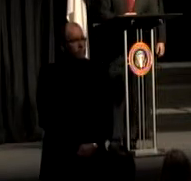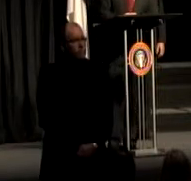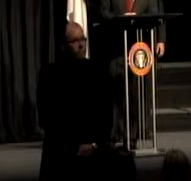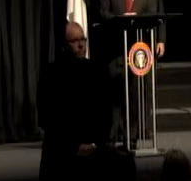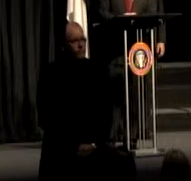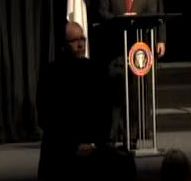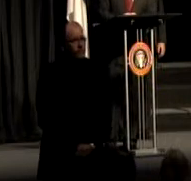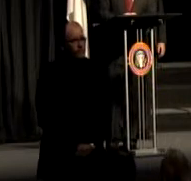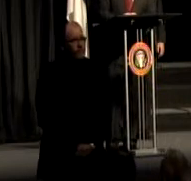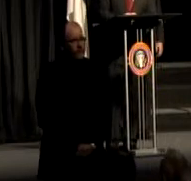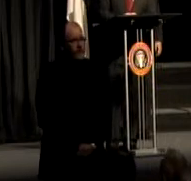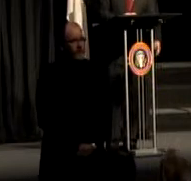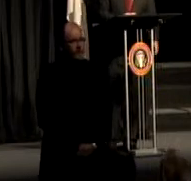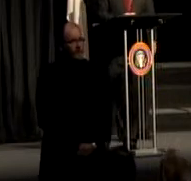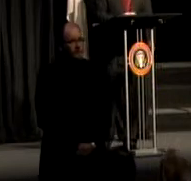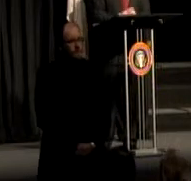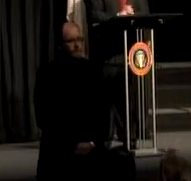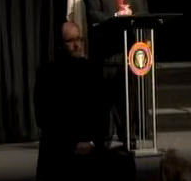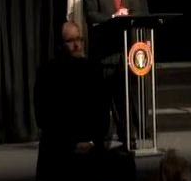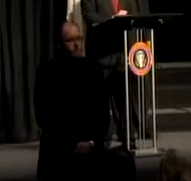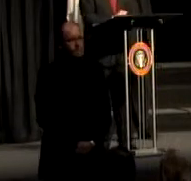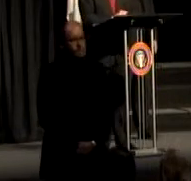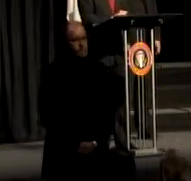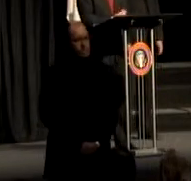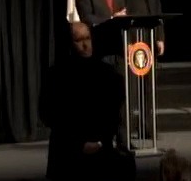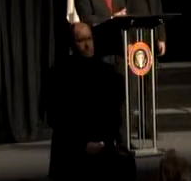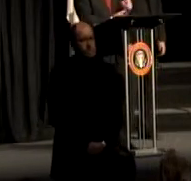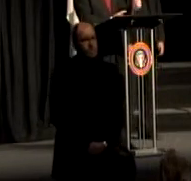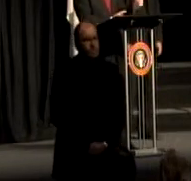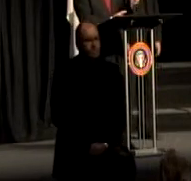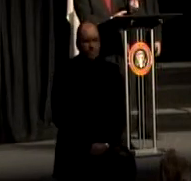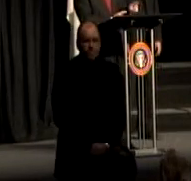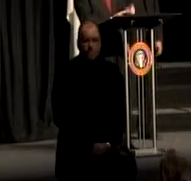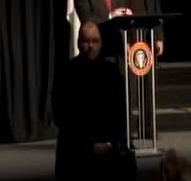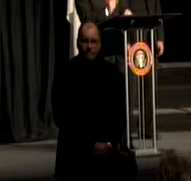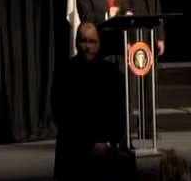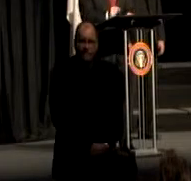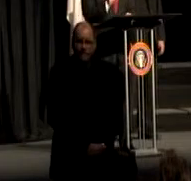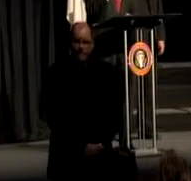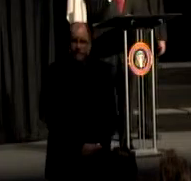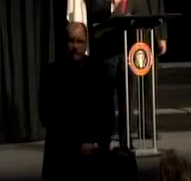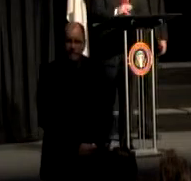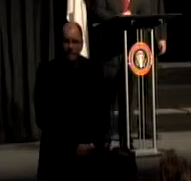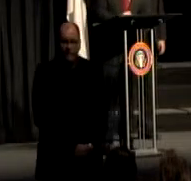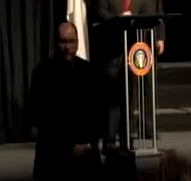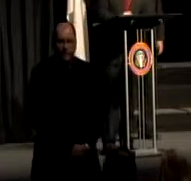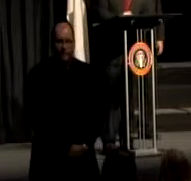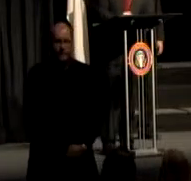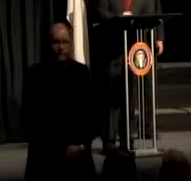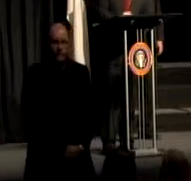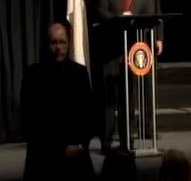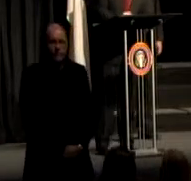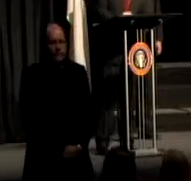we have many different opinions and we have many different sides that does not deter us from being the body of